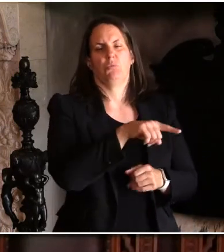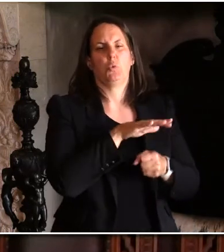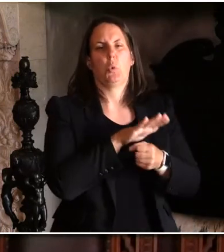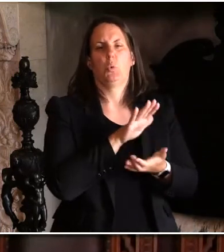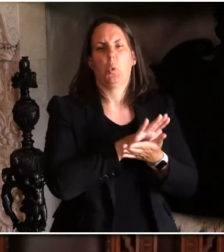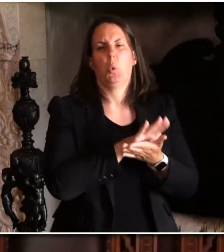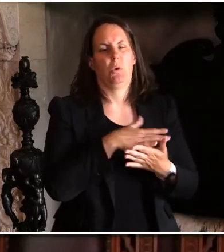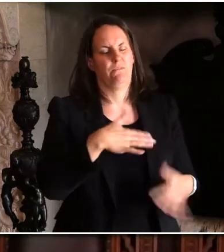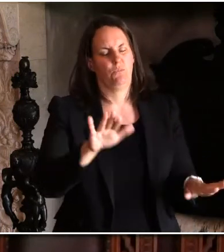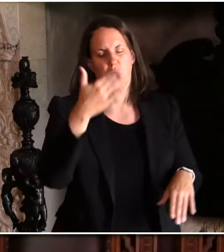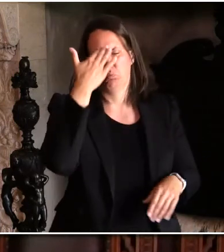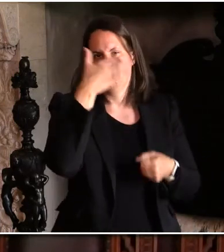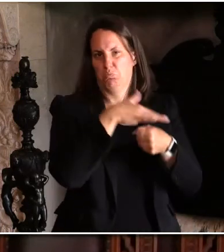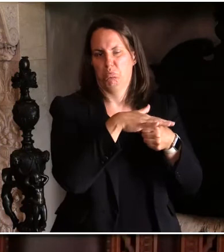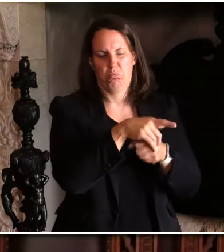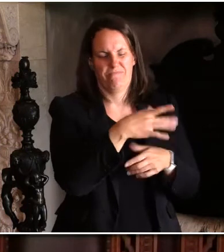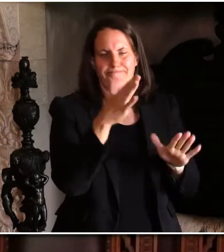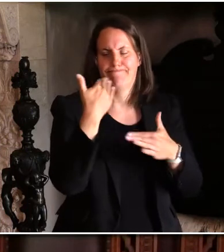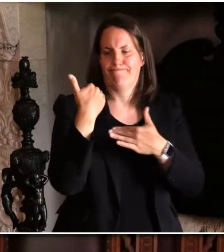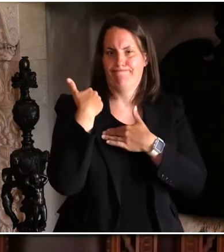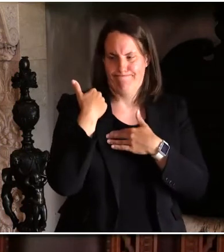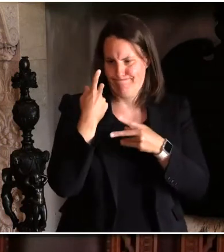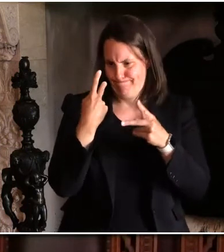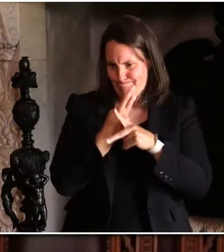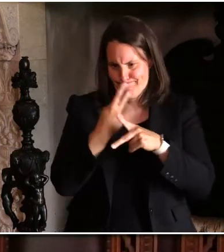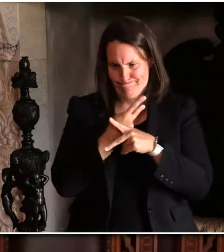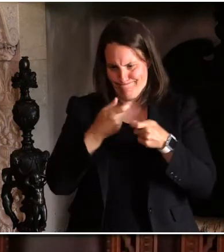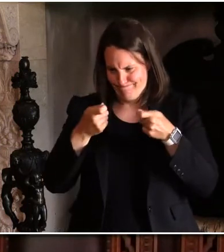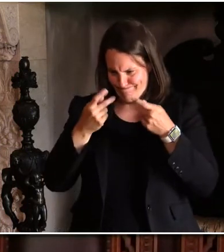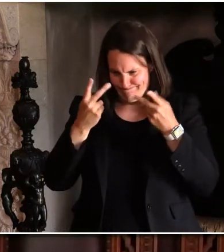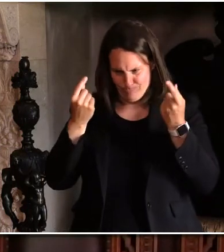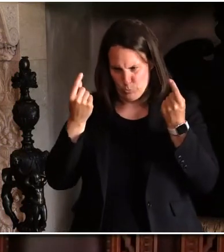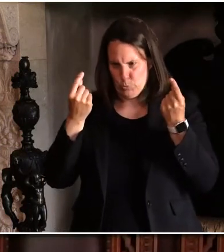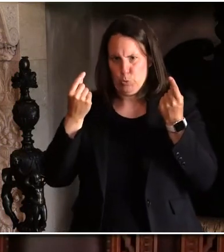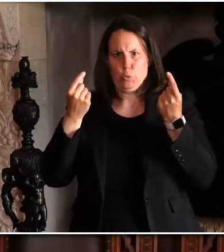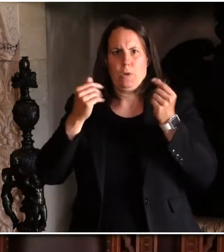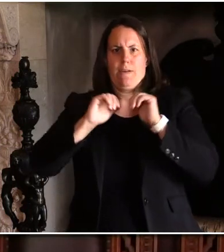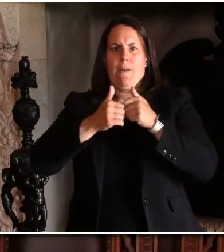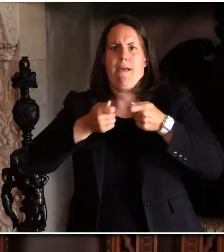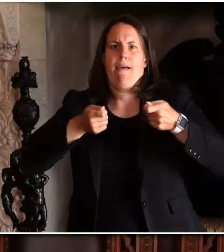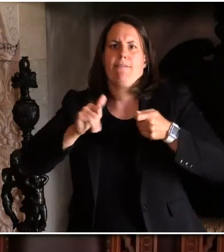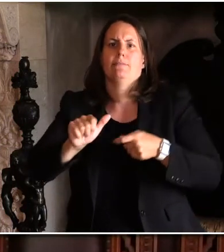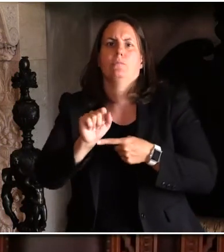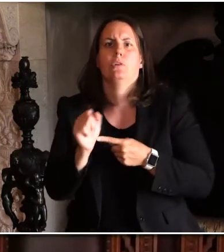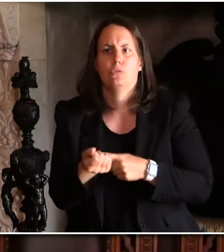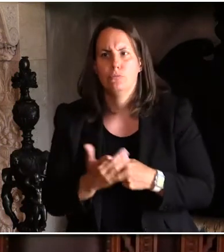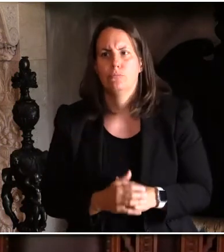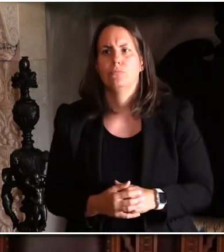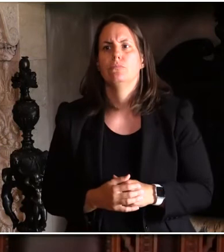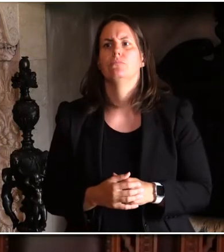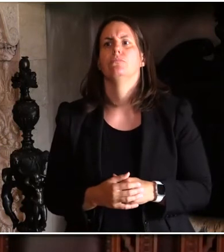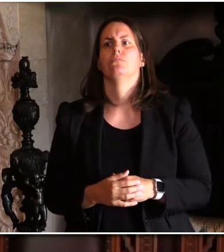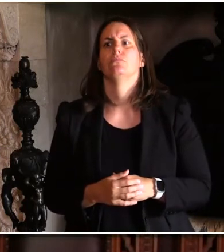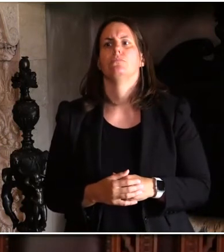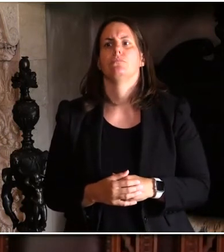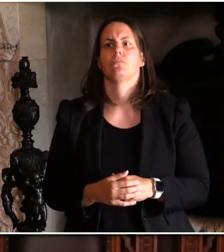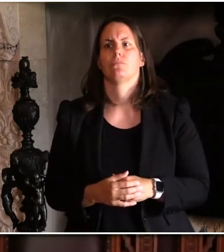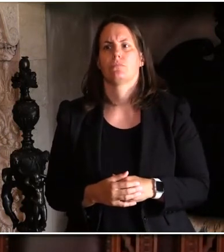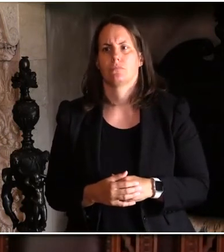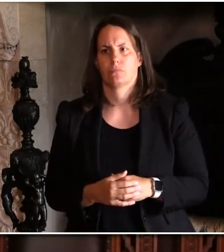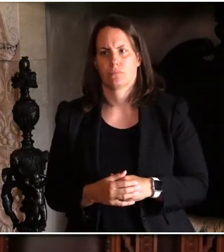now. So that is an option the Department of Public Instruction laid out there, but clearly local school districts will be making